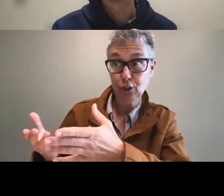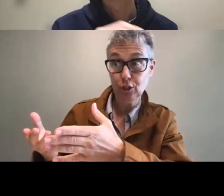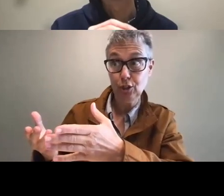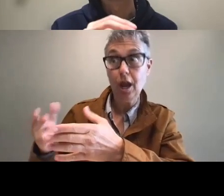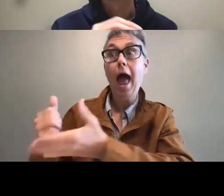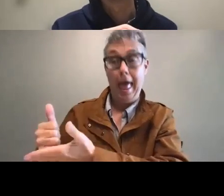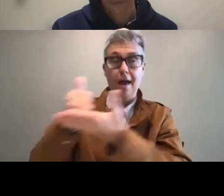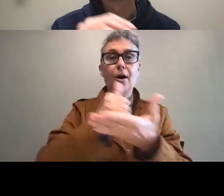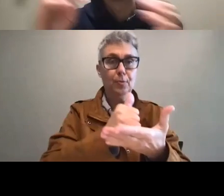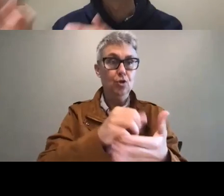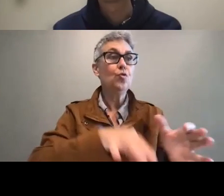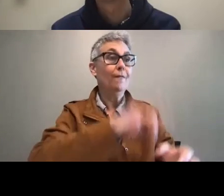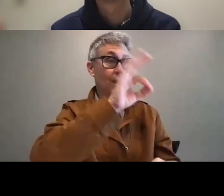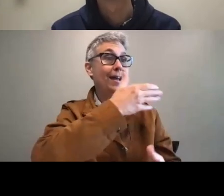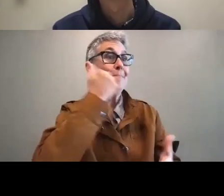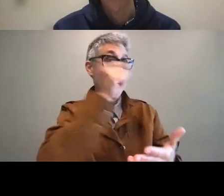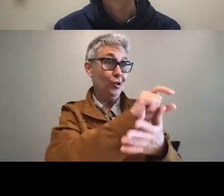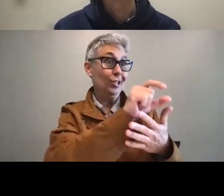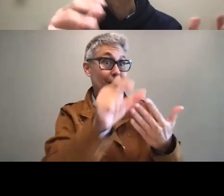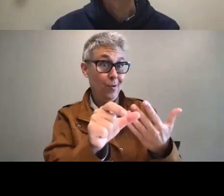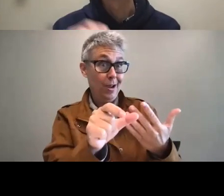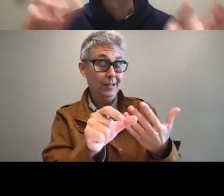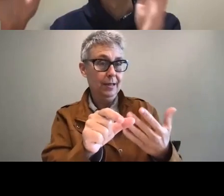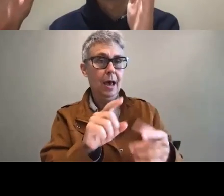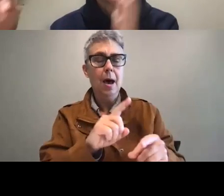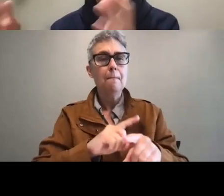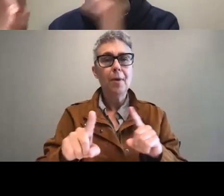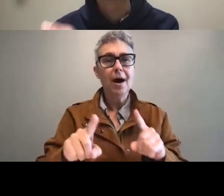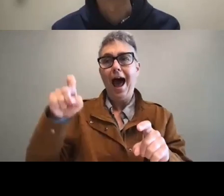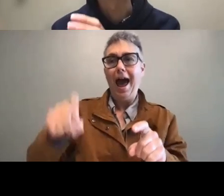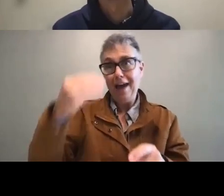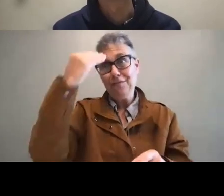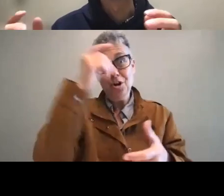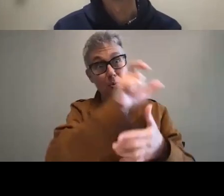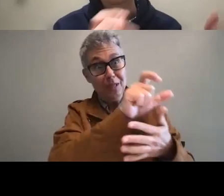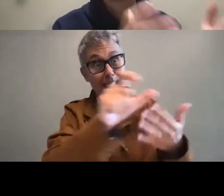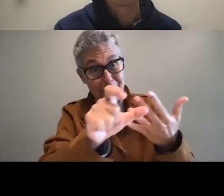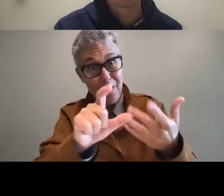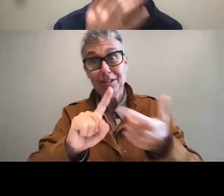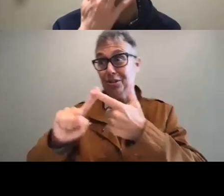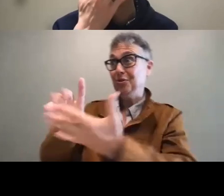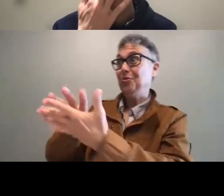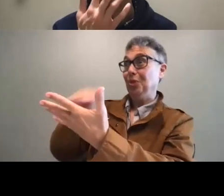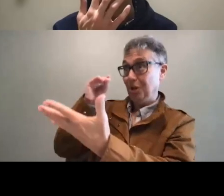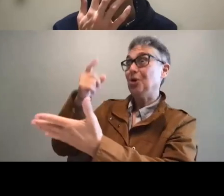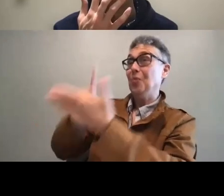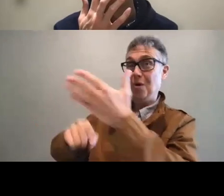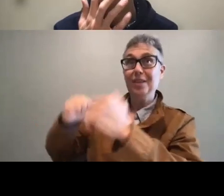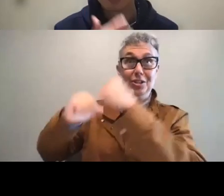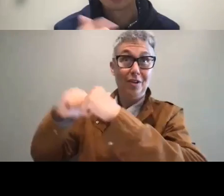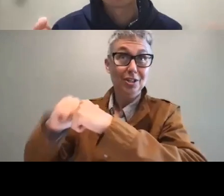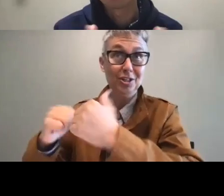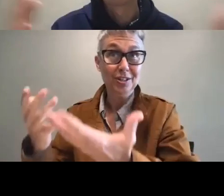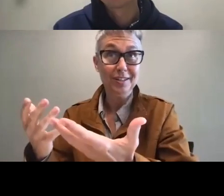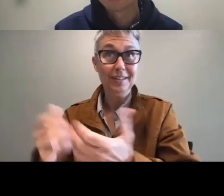which helps you to find a better sequence, but you actually need to know the sequence in order to know that structure. So